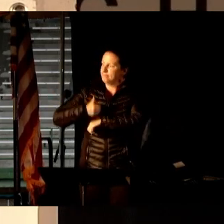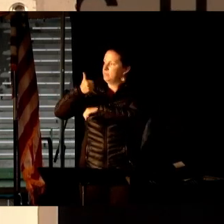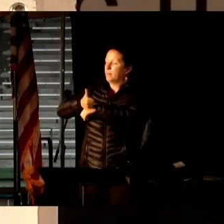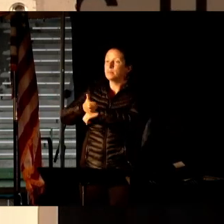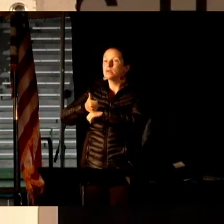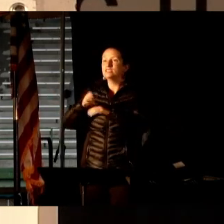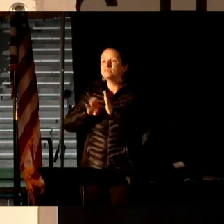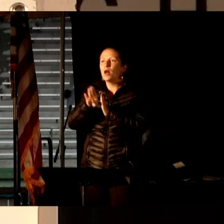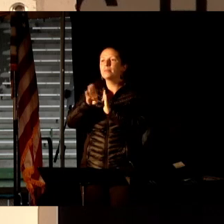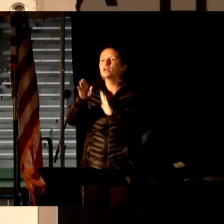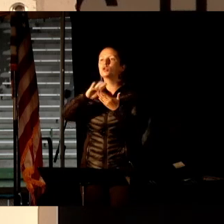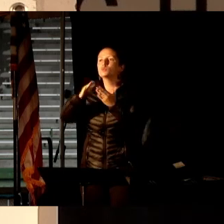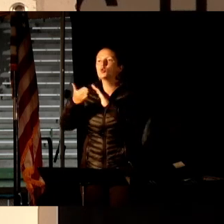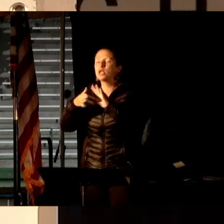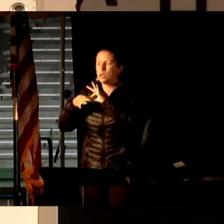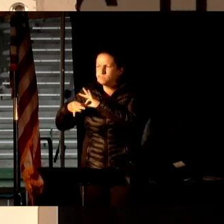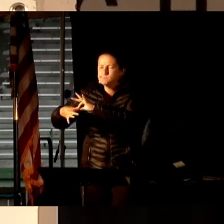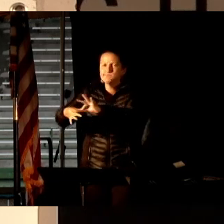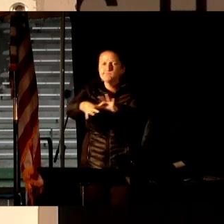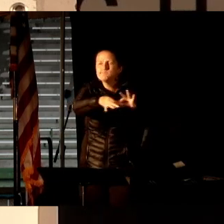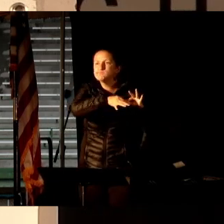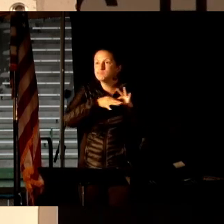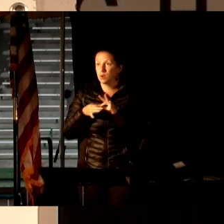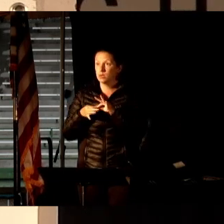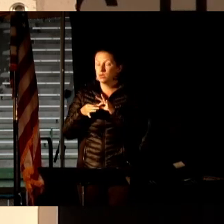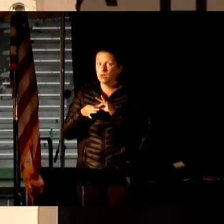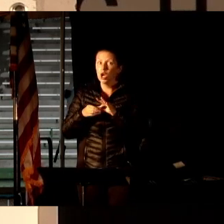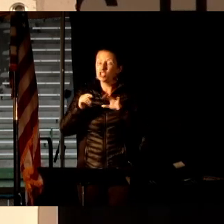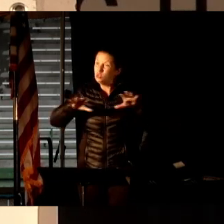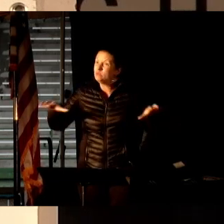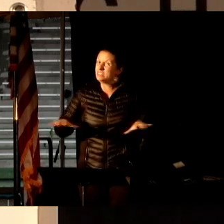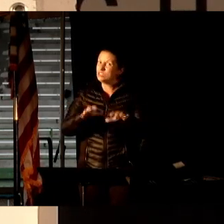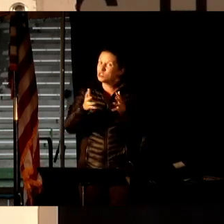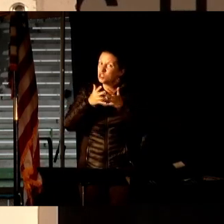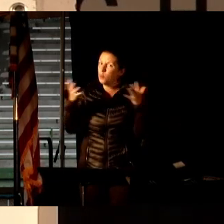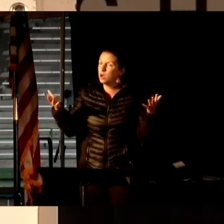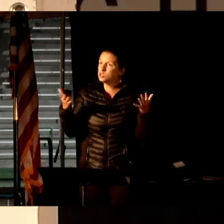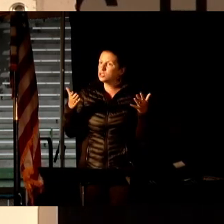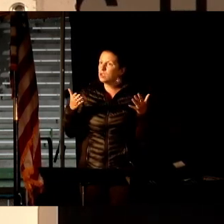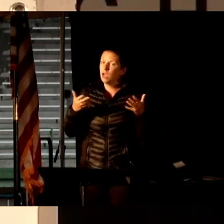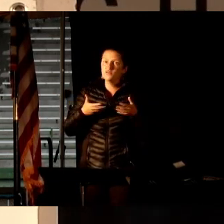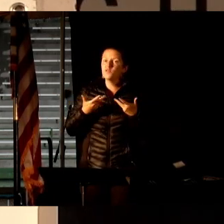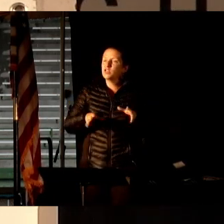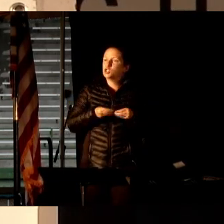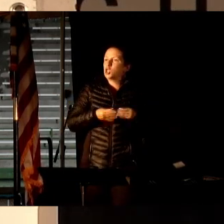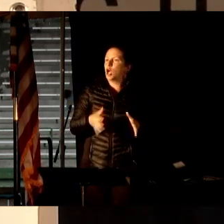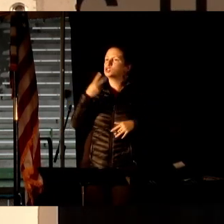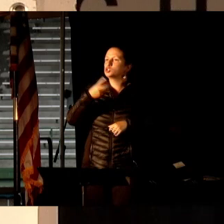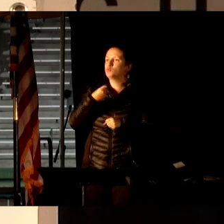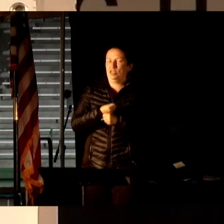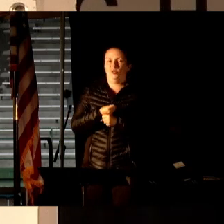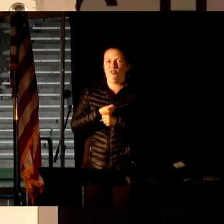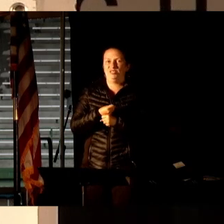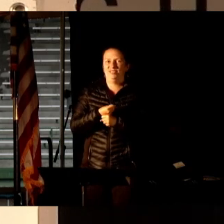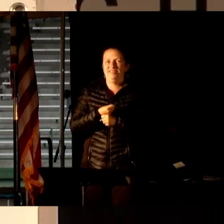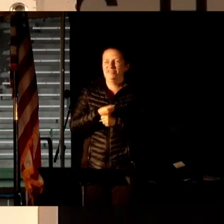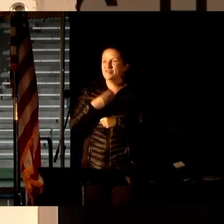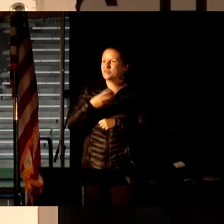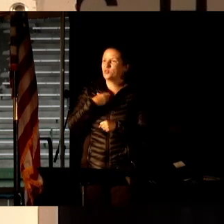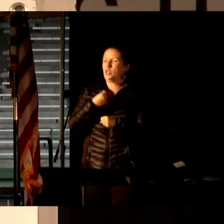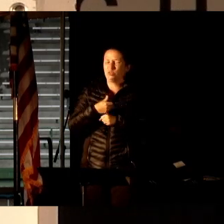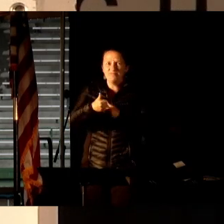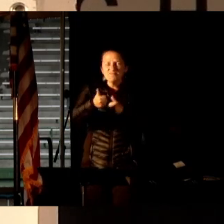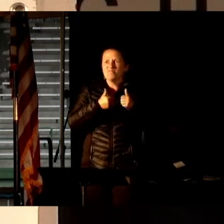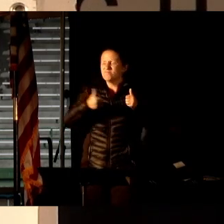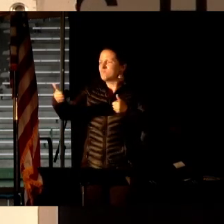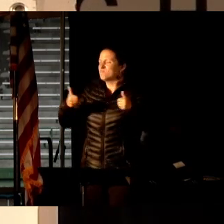back. You did all of this after losing 2 years of your traditional high school experience. You fought through your own struggles to